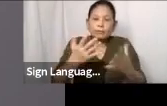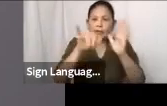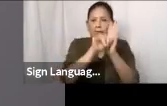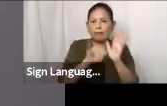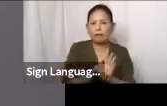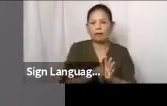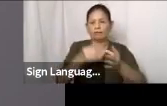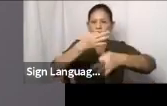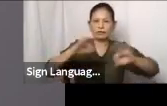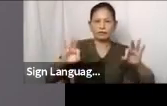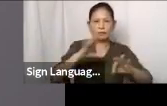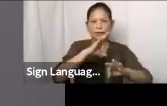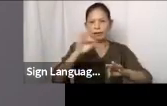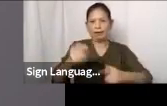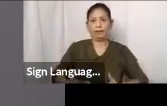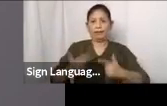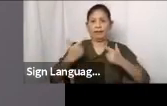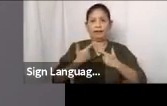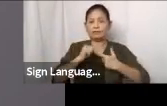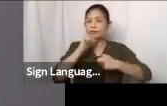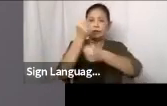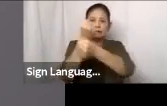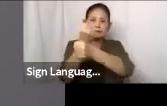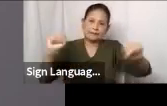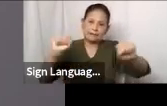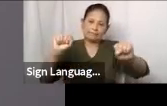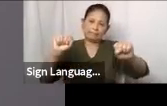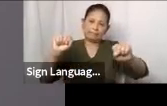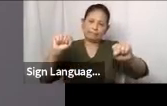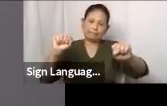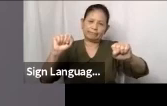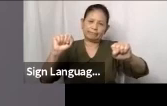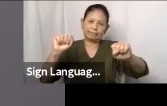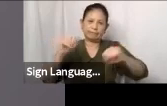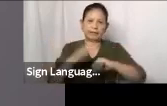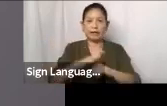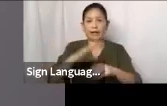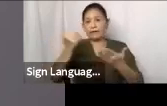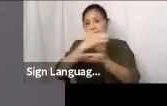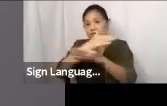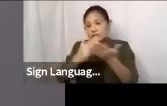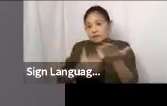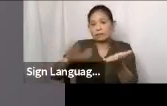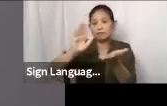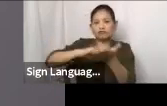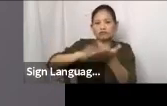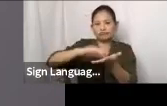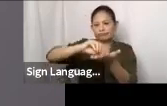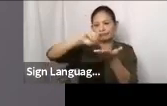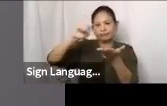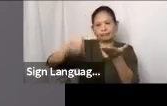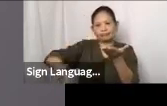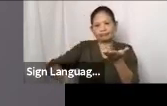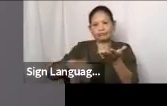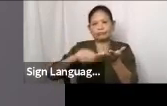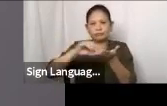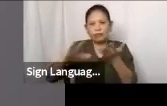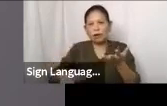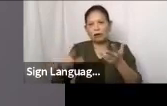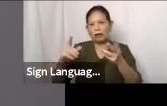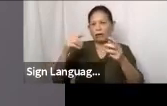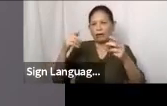in unsafe conditions. They are dropping out of school, or difficulty in getting jobs due